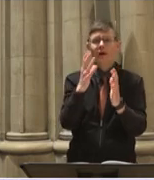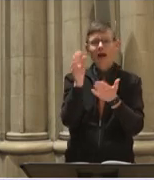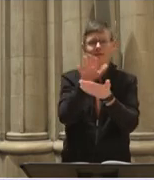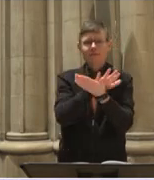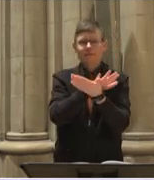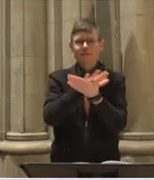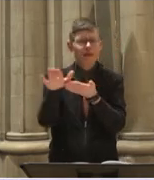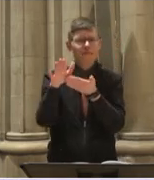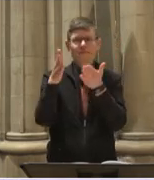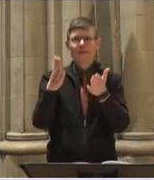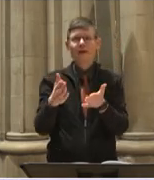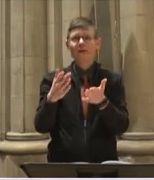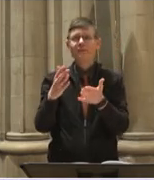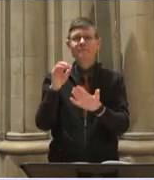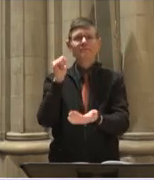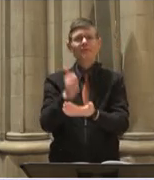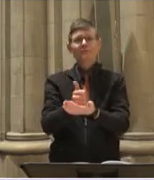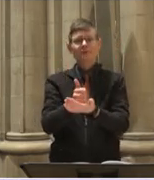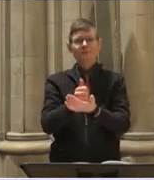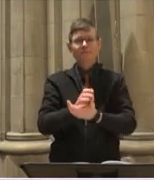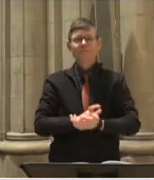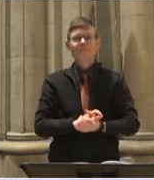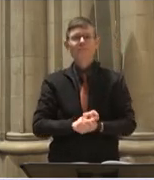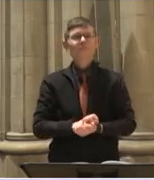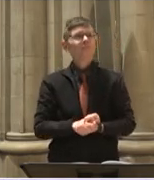Sanctifier. Amen.